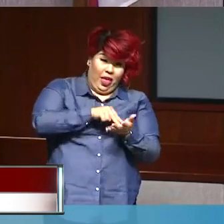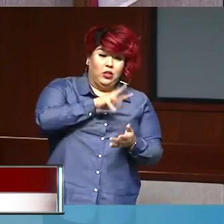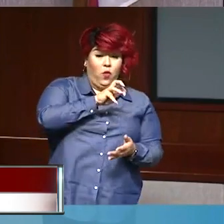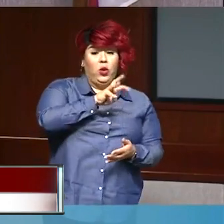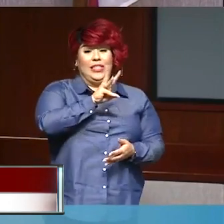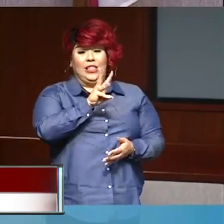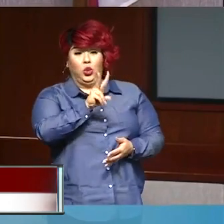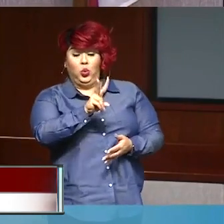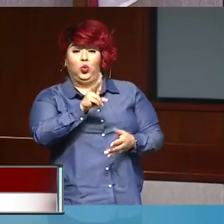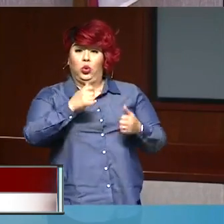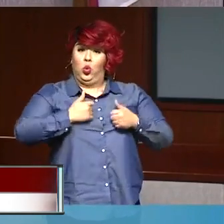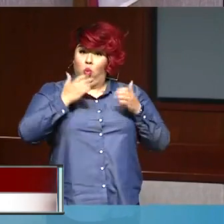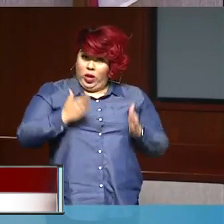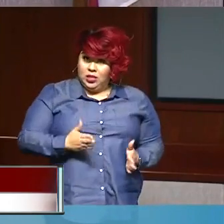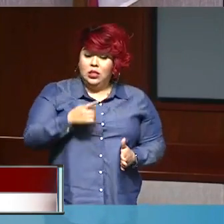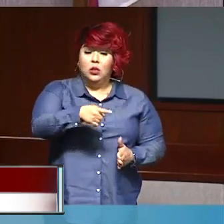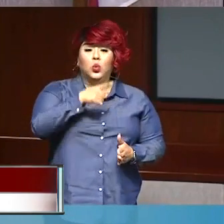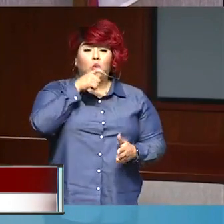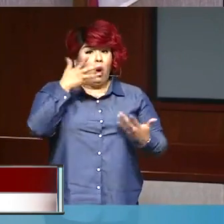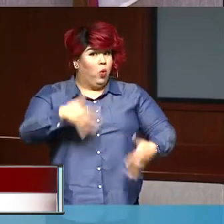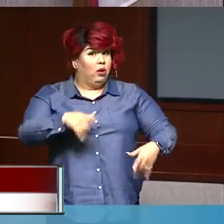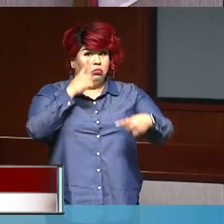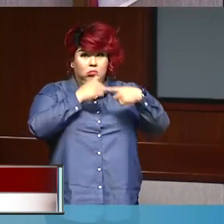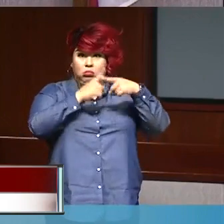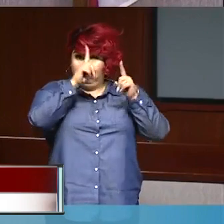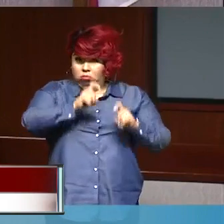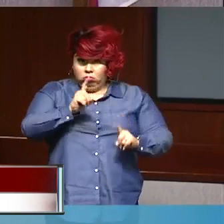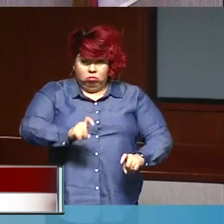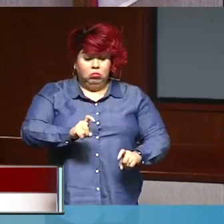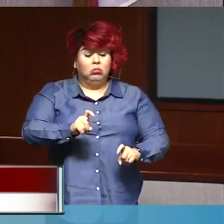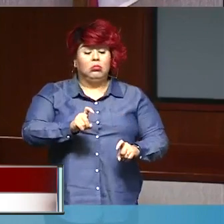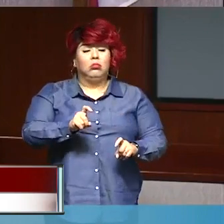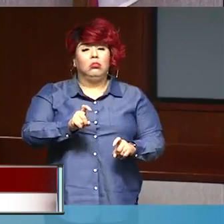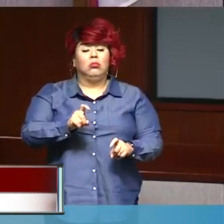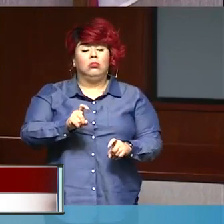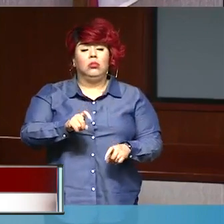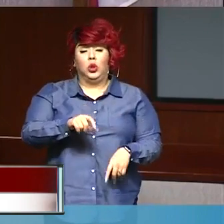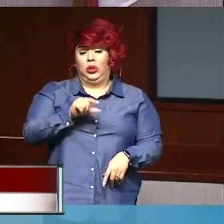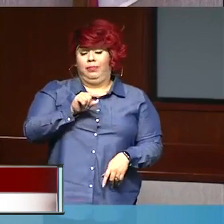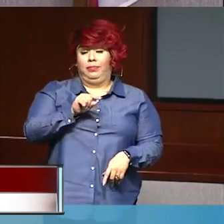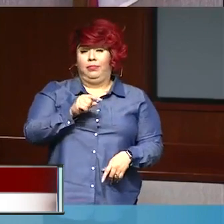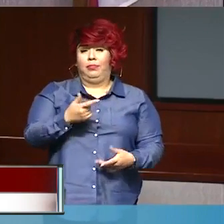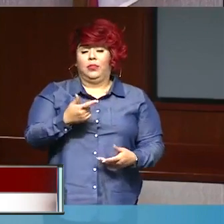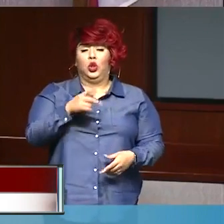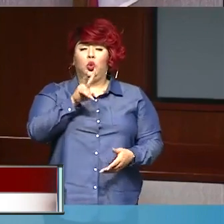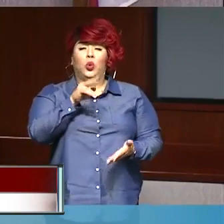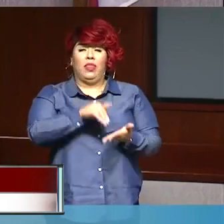2,462 residents in our county that have tested positive for COVID-19,